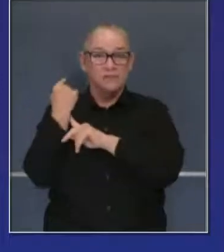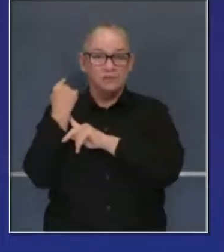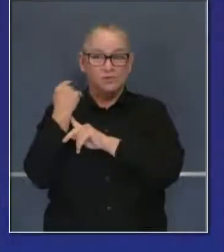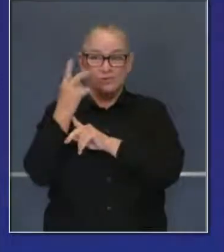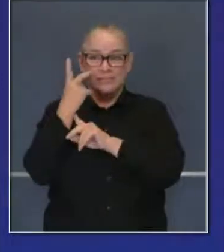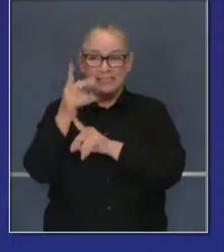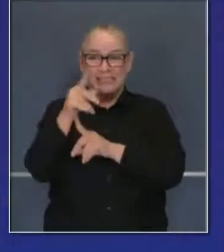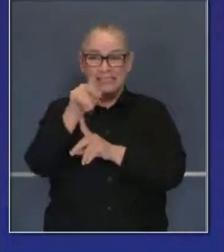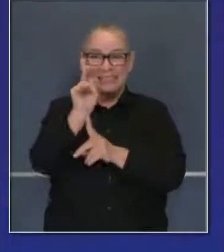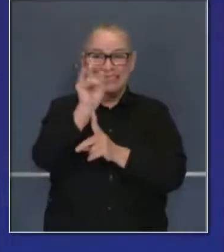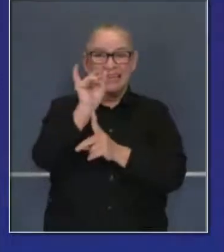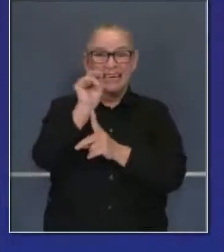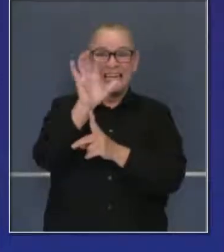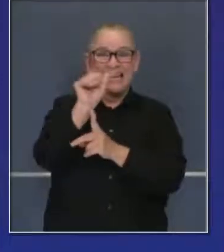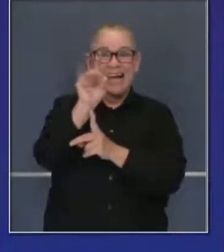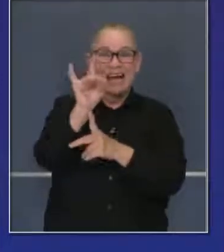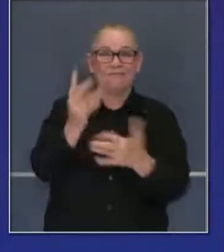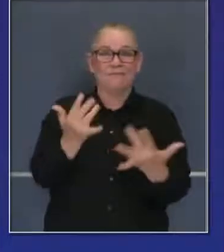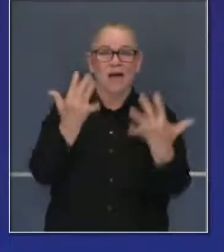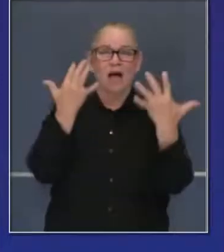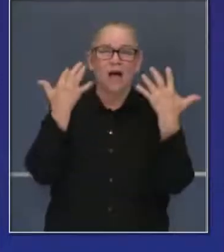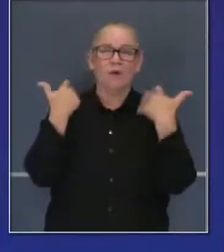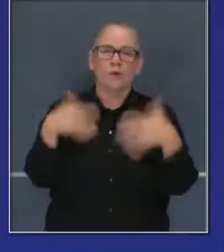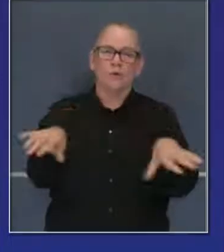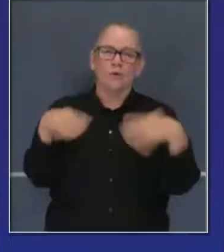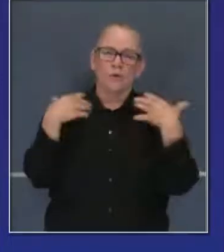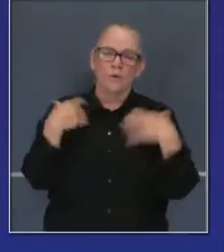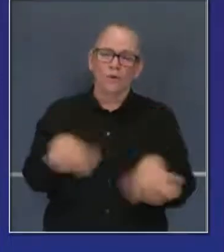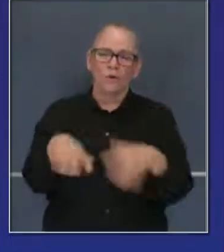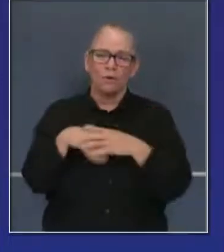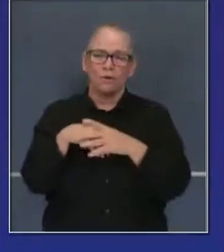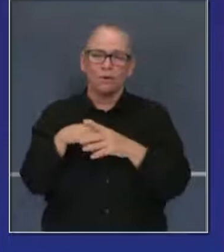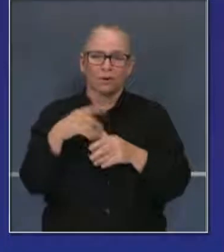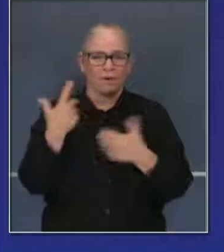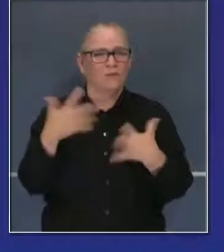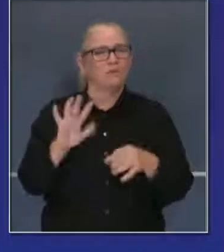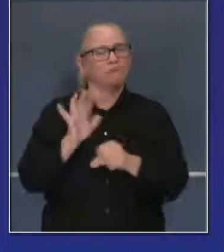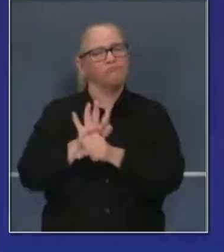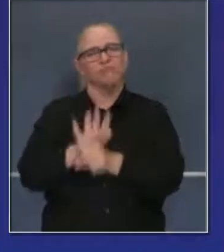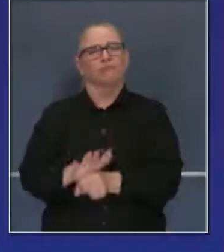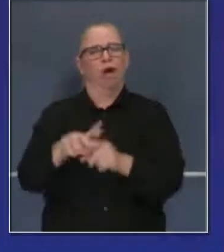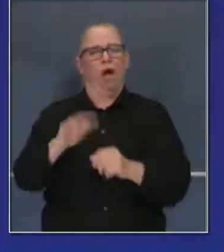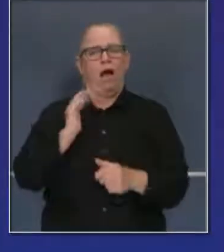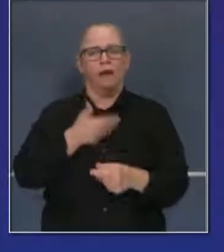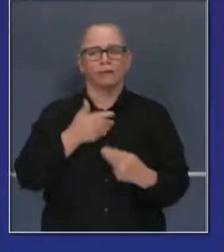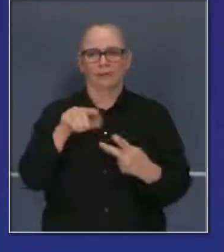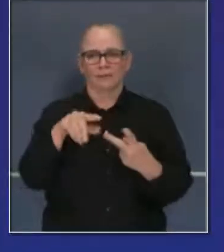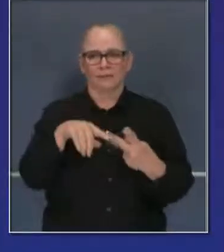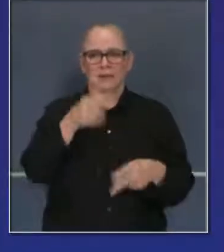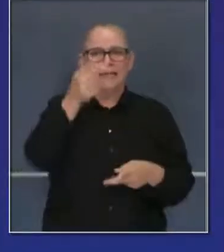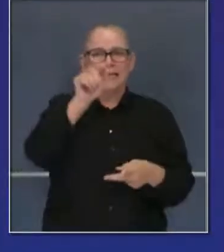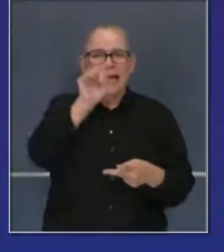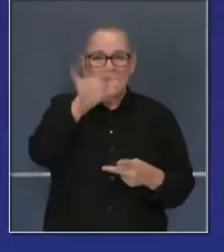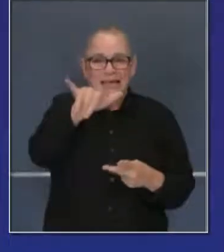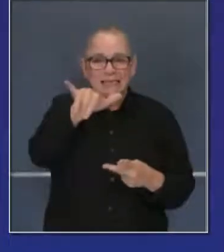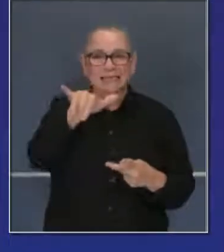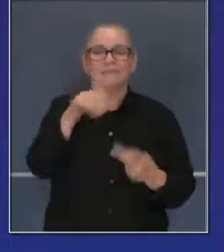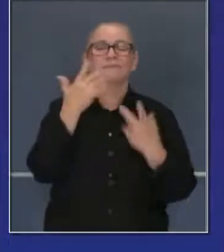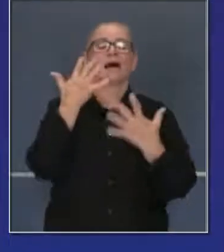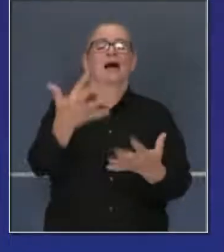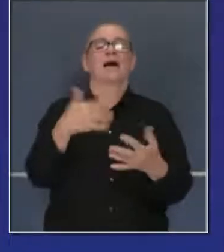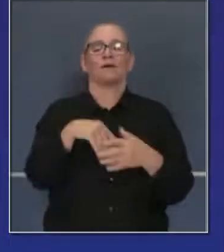Kincaid fire in particular in Northern California, as stressful as that was, the Getty fire, a fire near the Reagan Library